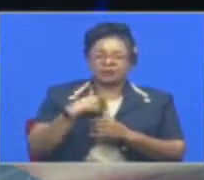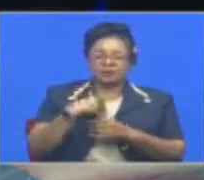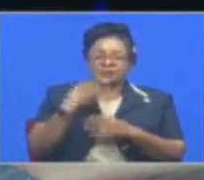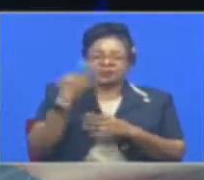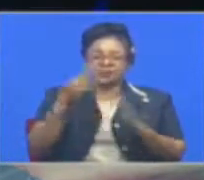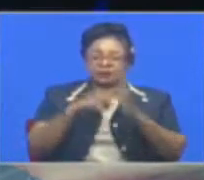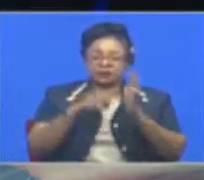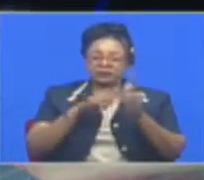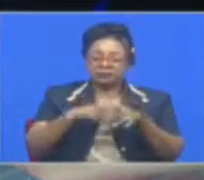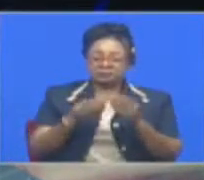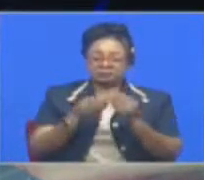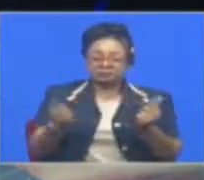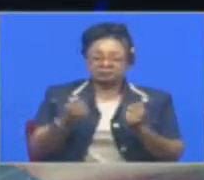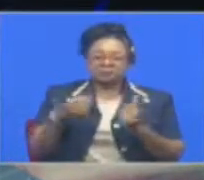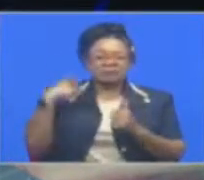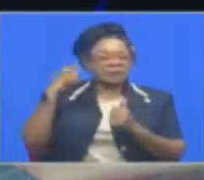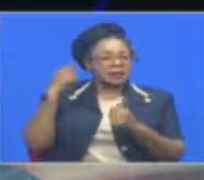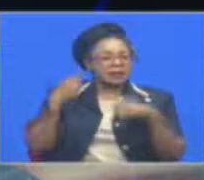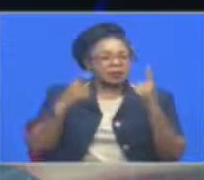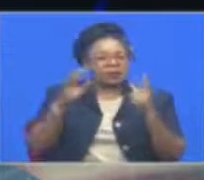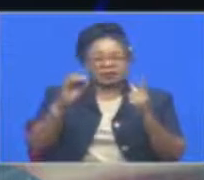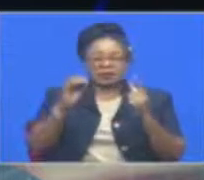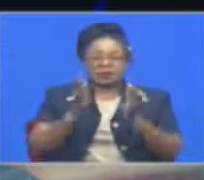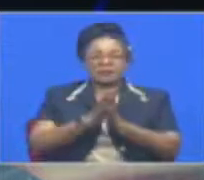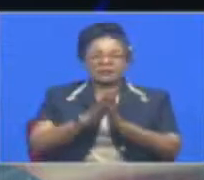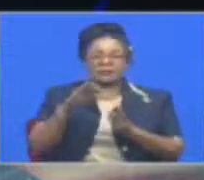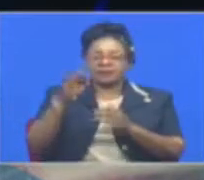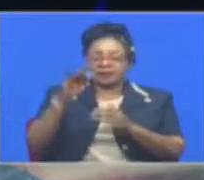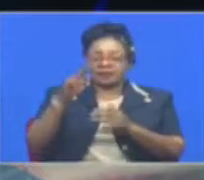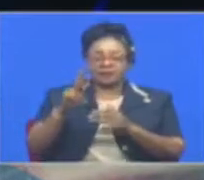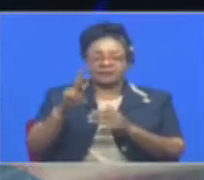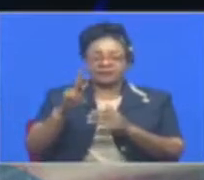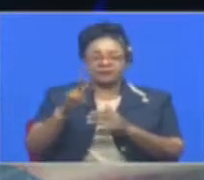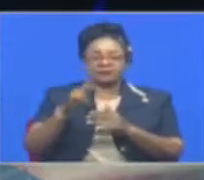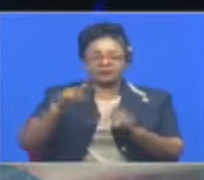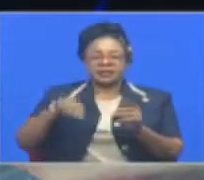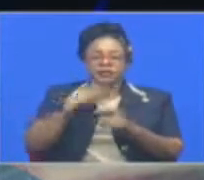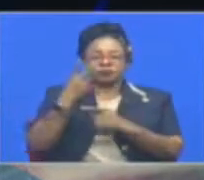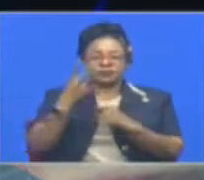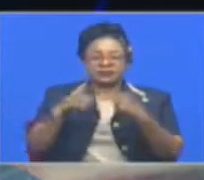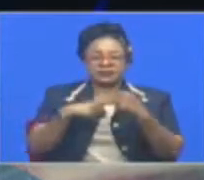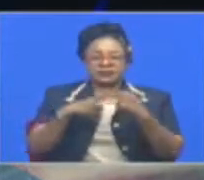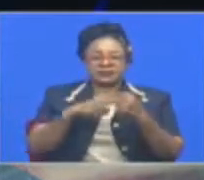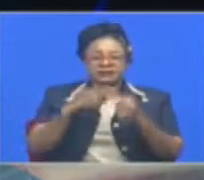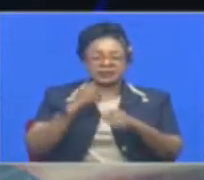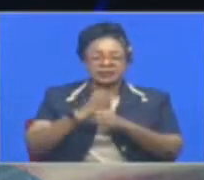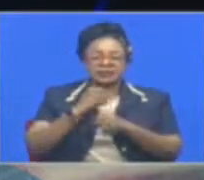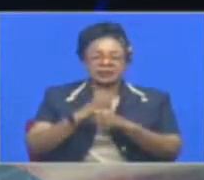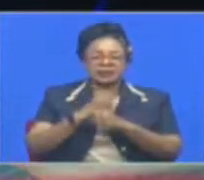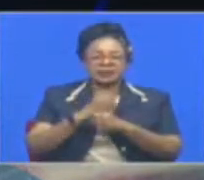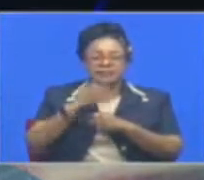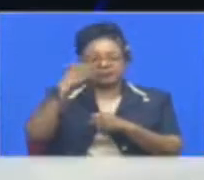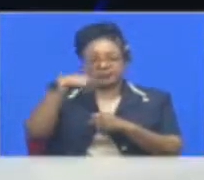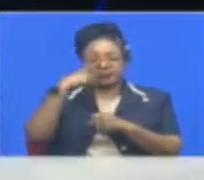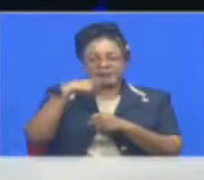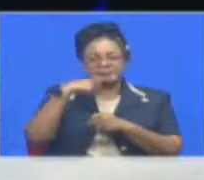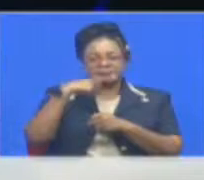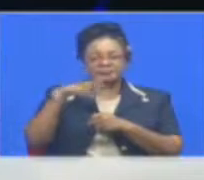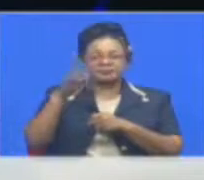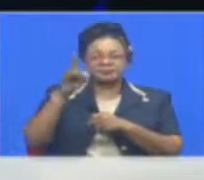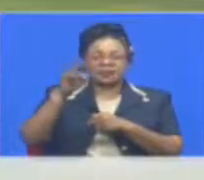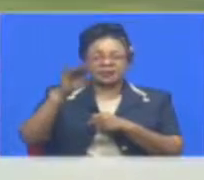beating Mathare United 1-0. That was in the FKF Premier League Round 26 fixture played at Thika Stadium. David Kalama